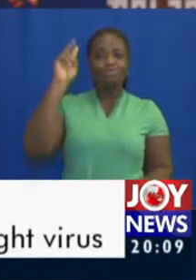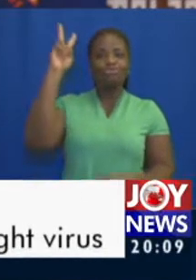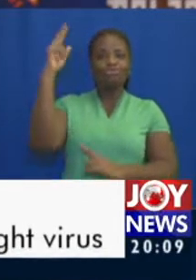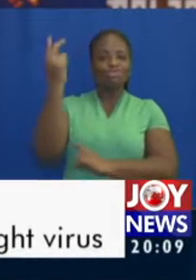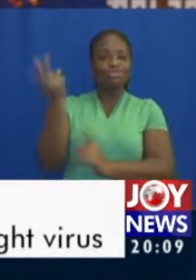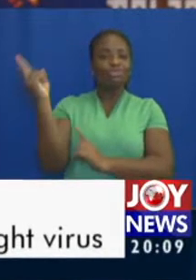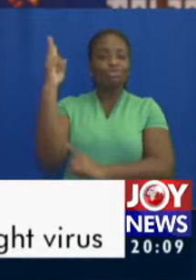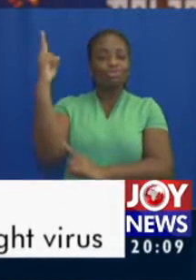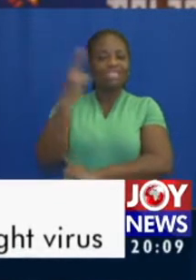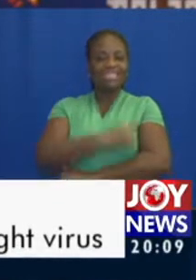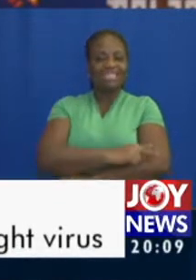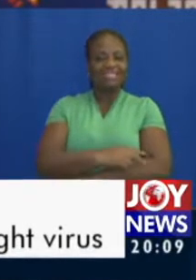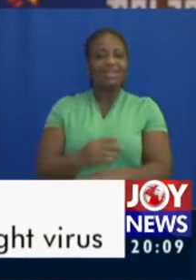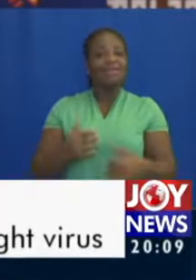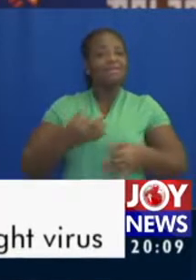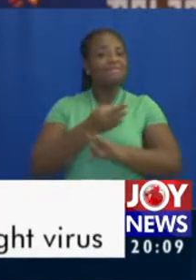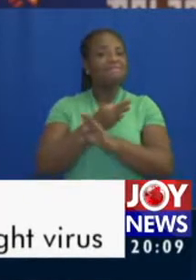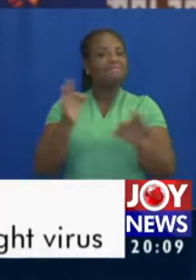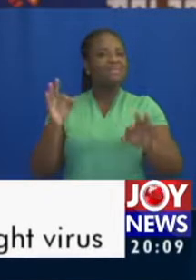conducted